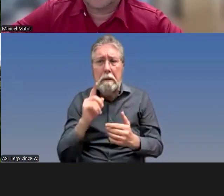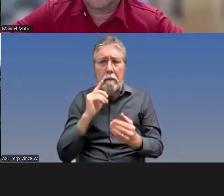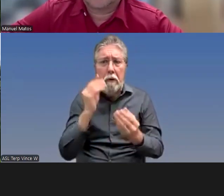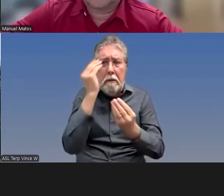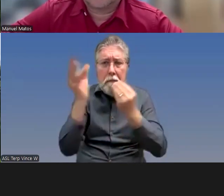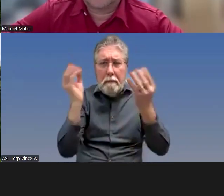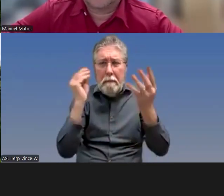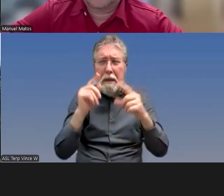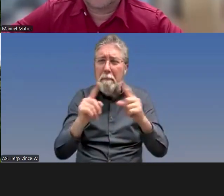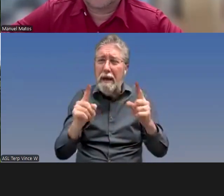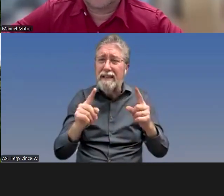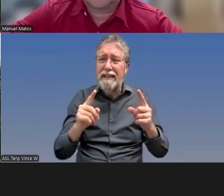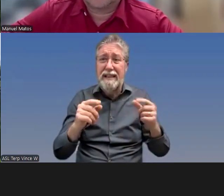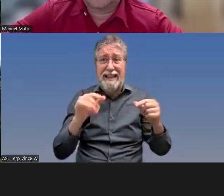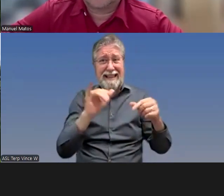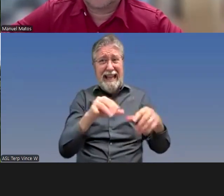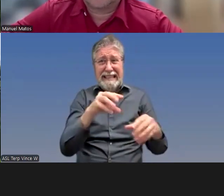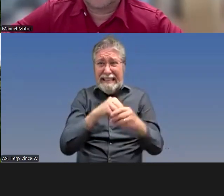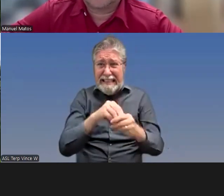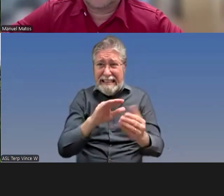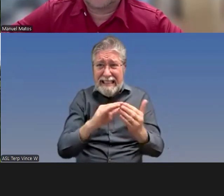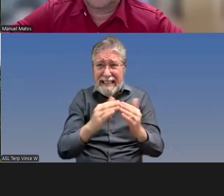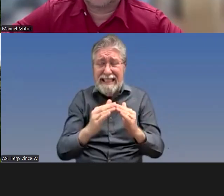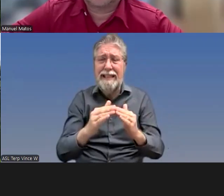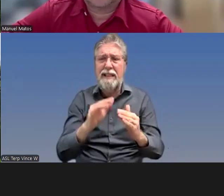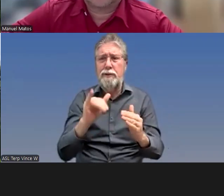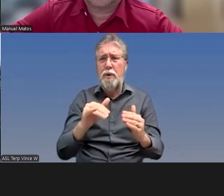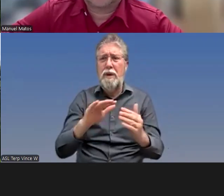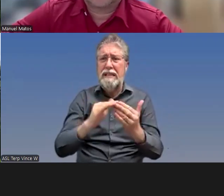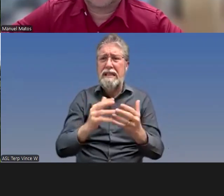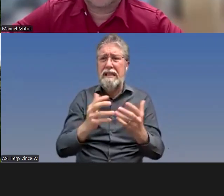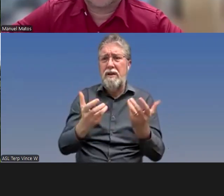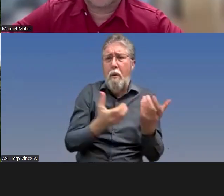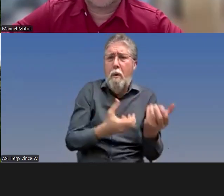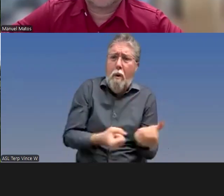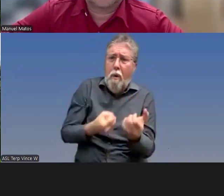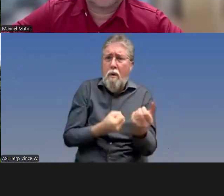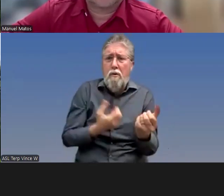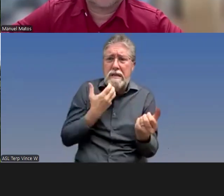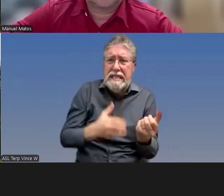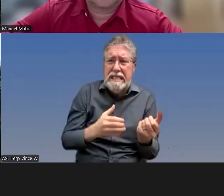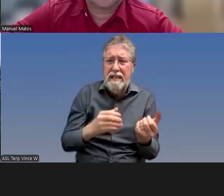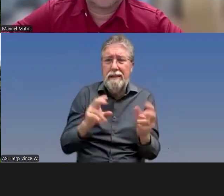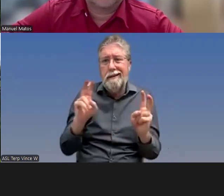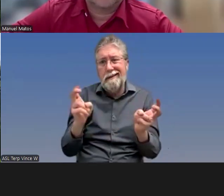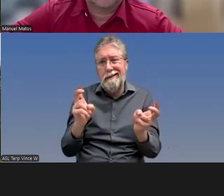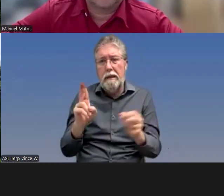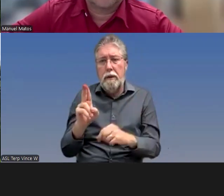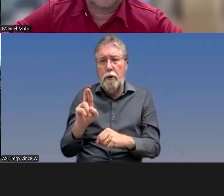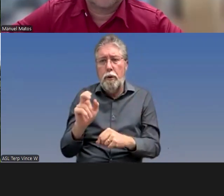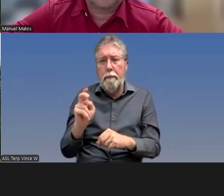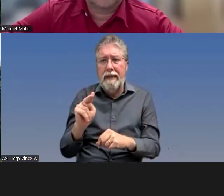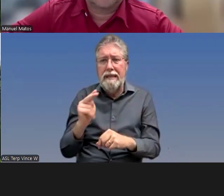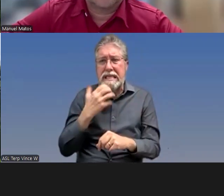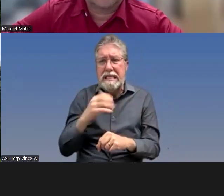up a lot of urban heat island effects. And so sites, weather stations in town will